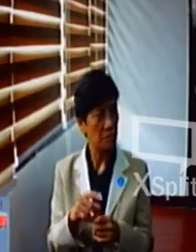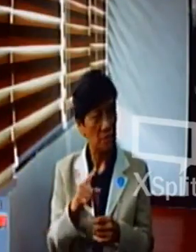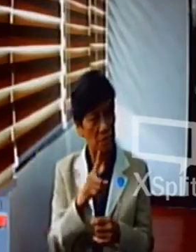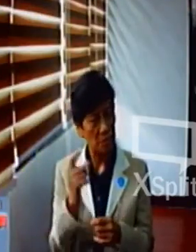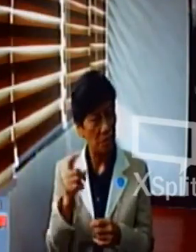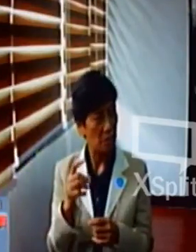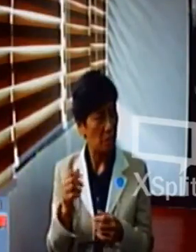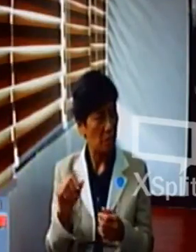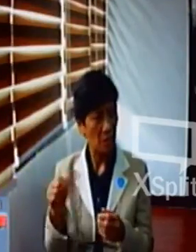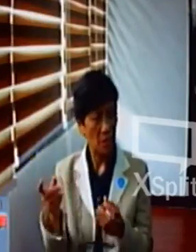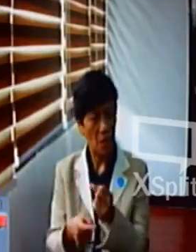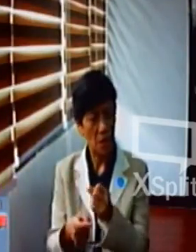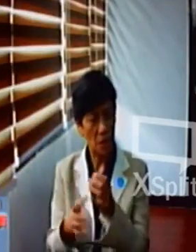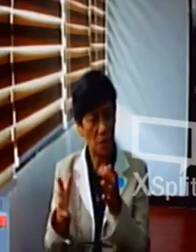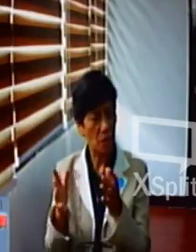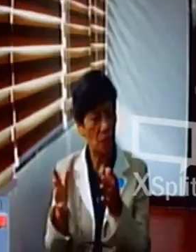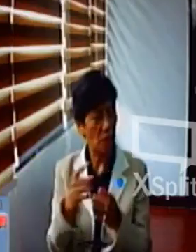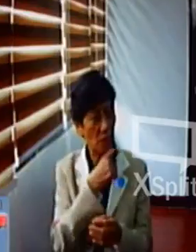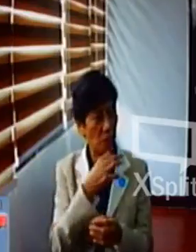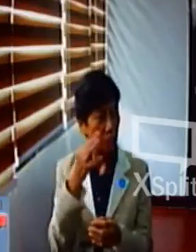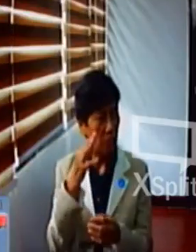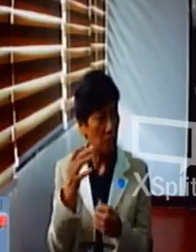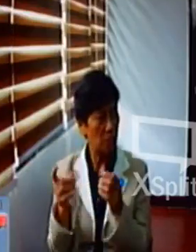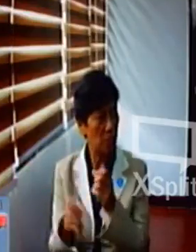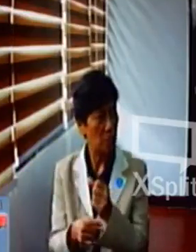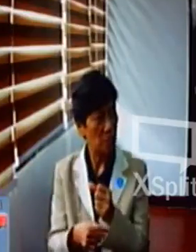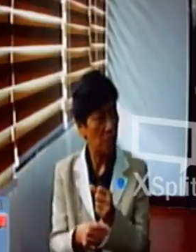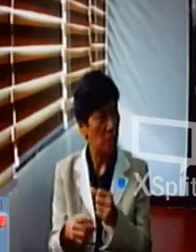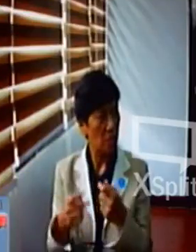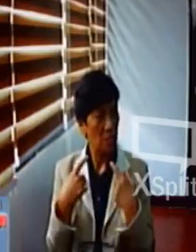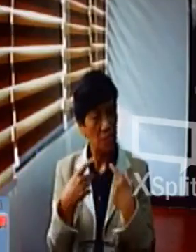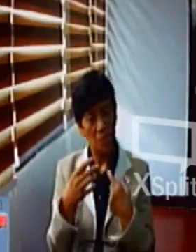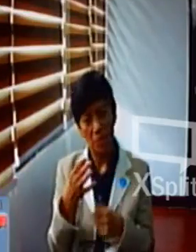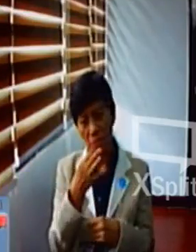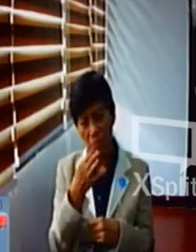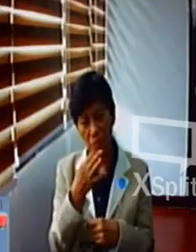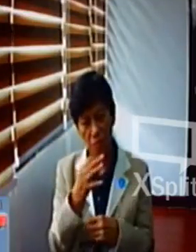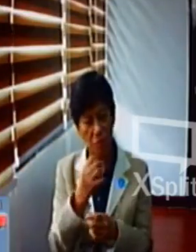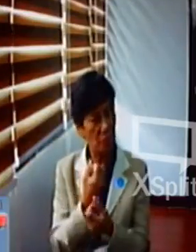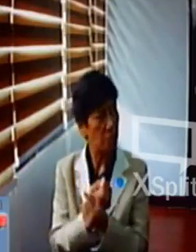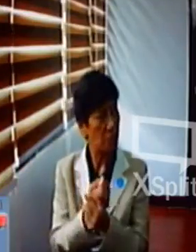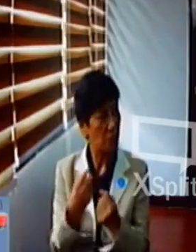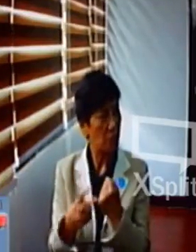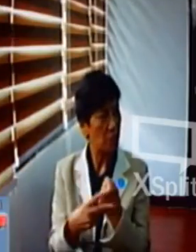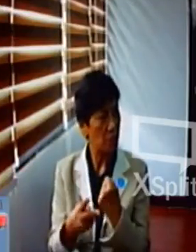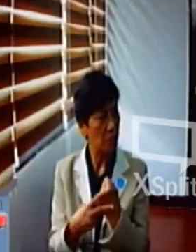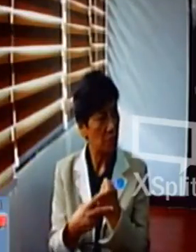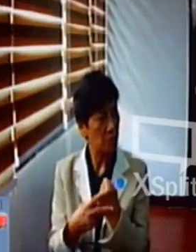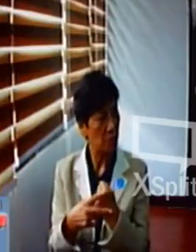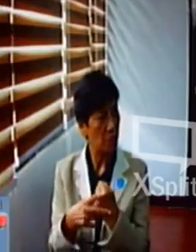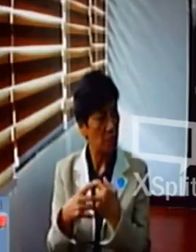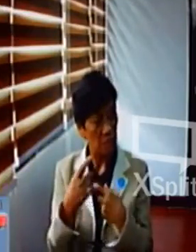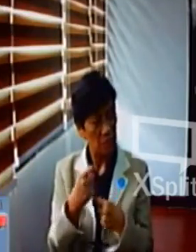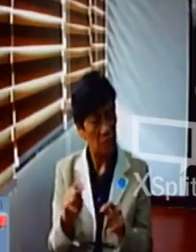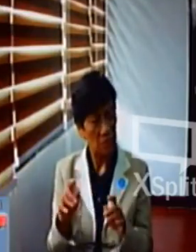Agriculture, we are on food security. We try to breed fish, we try to close